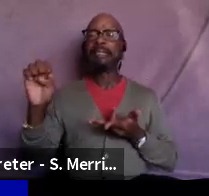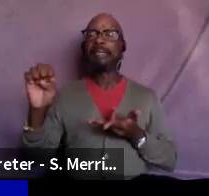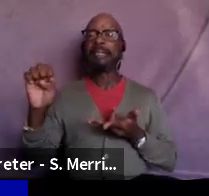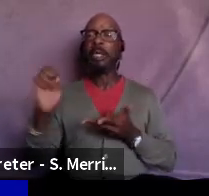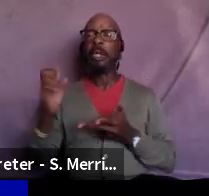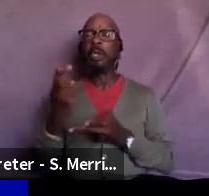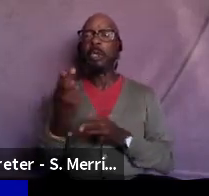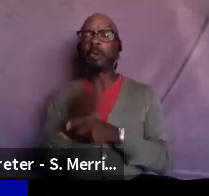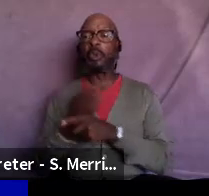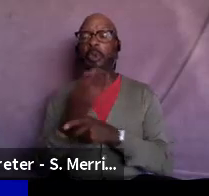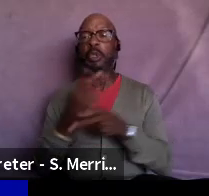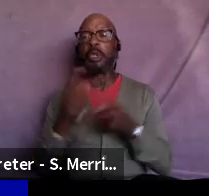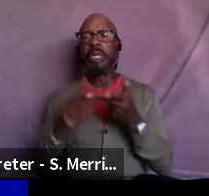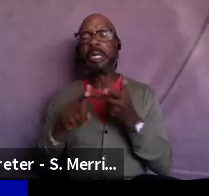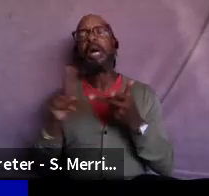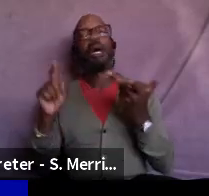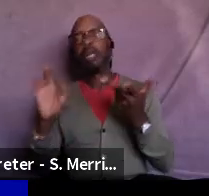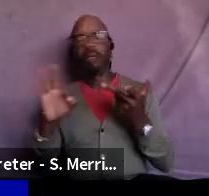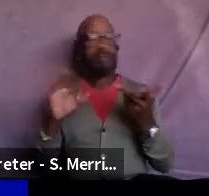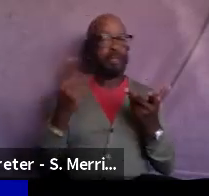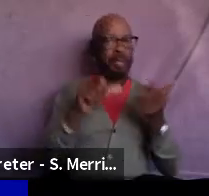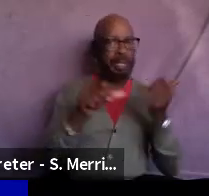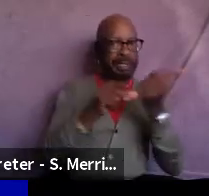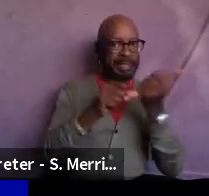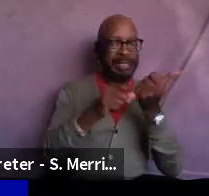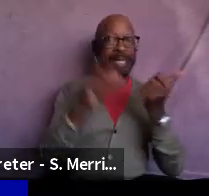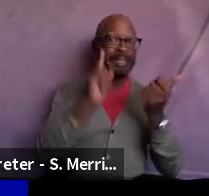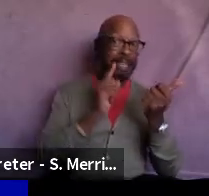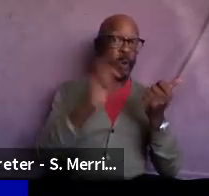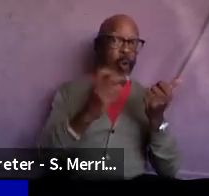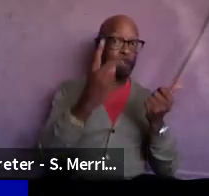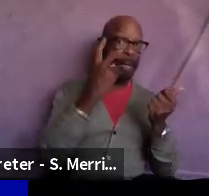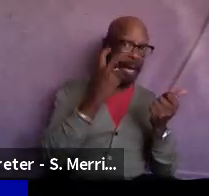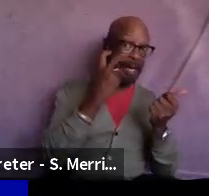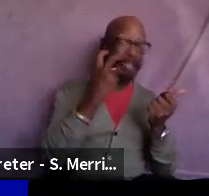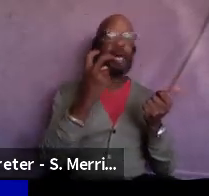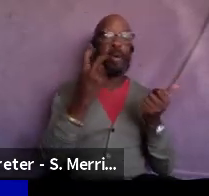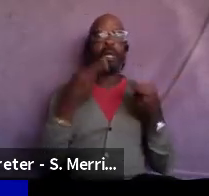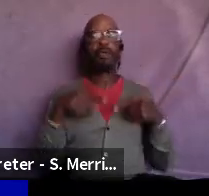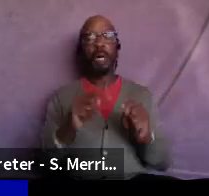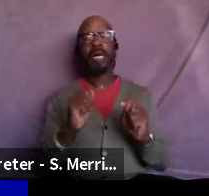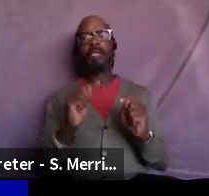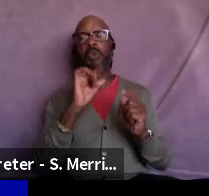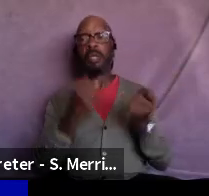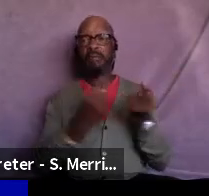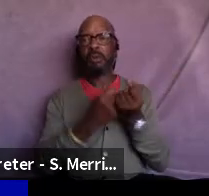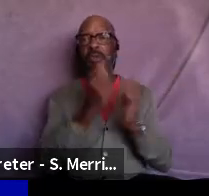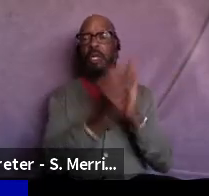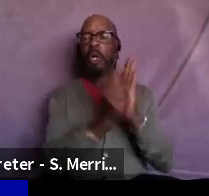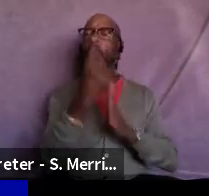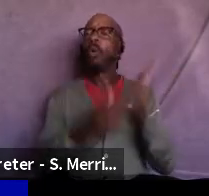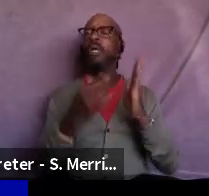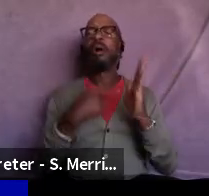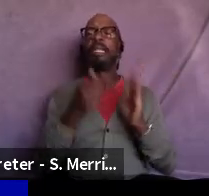or blind persons who they might encounter while trying to enforce the law? What are the legal implications in